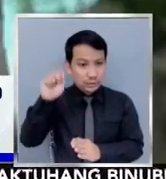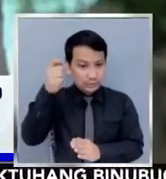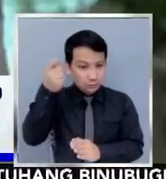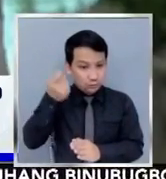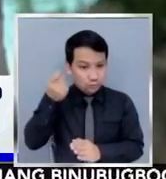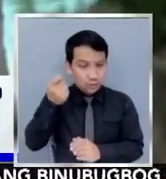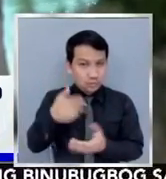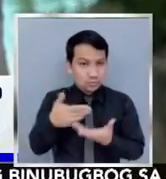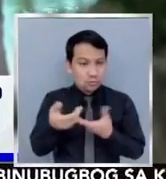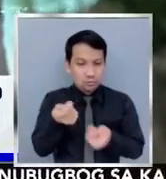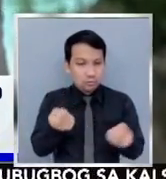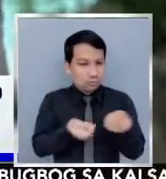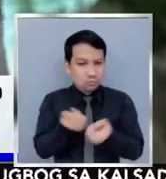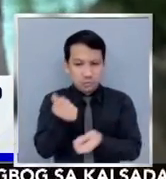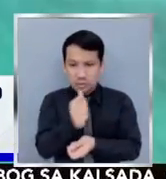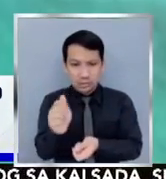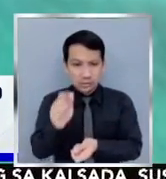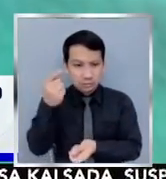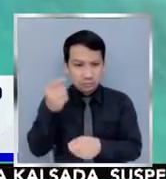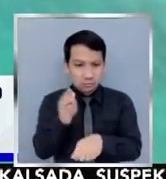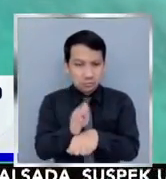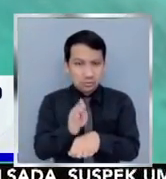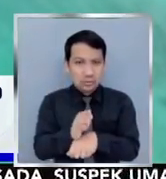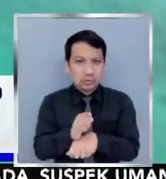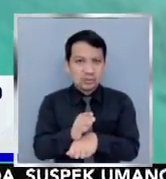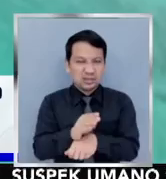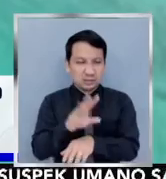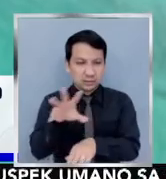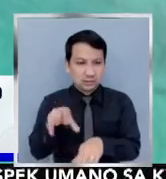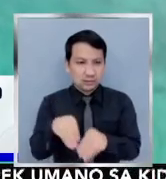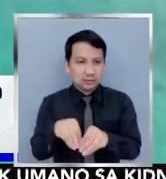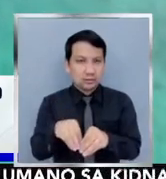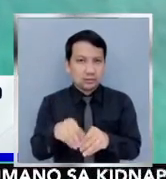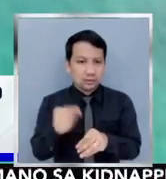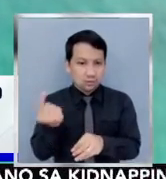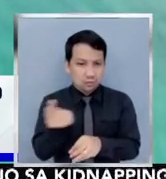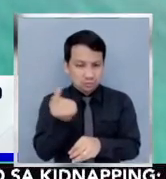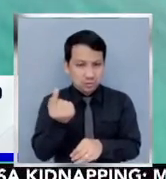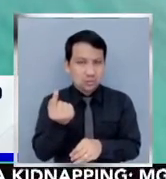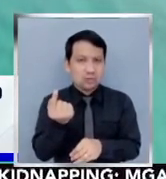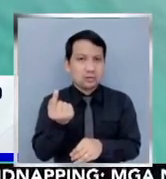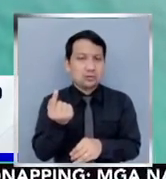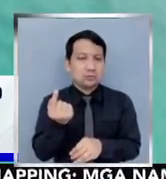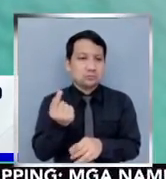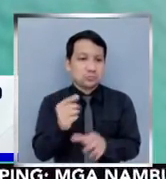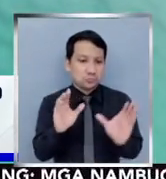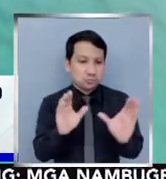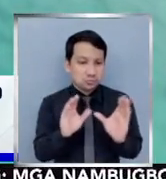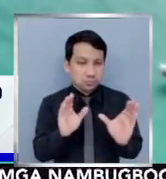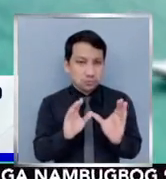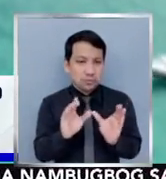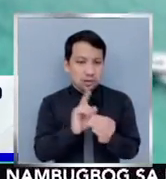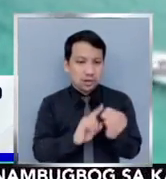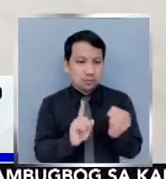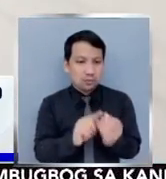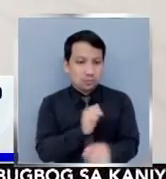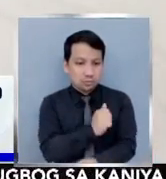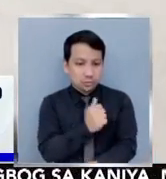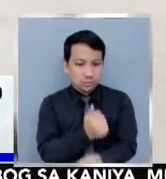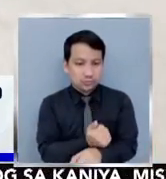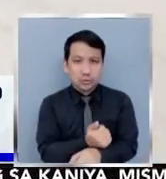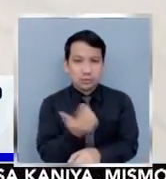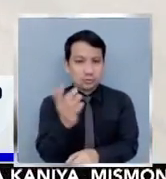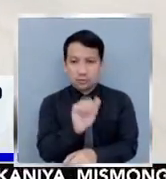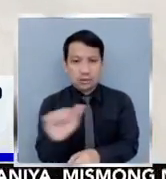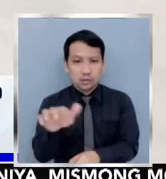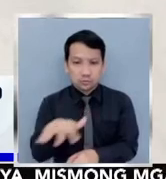transacting any insurance business within the scope of coverage of its certificate of authority anywhere in the